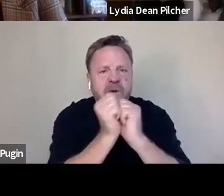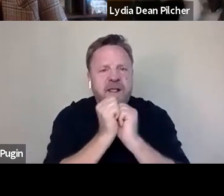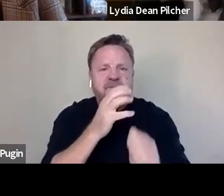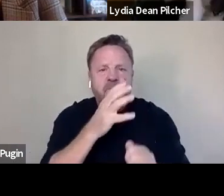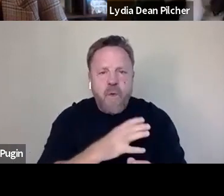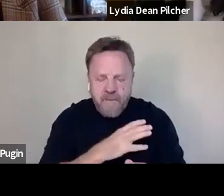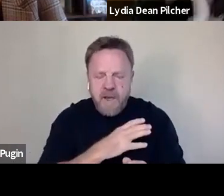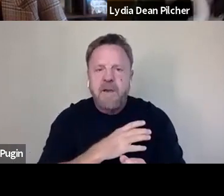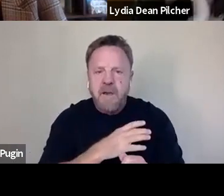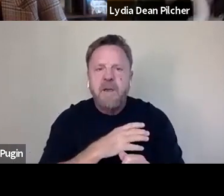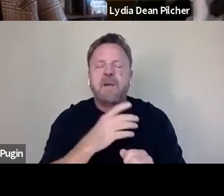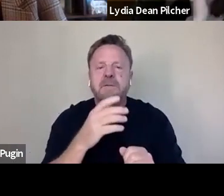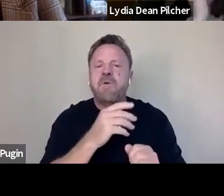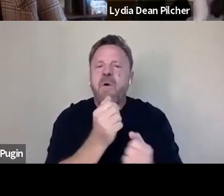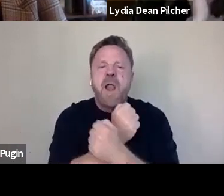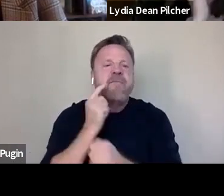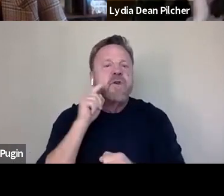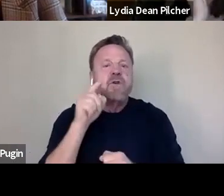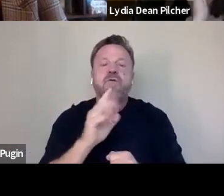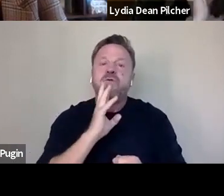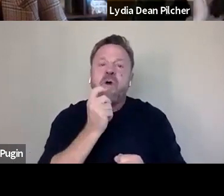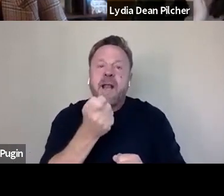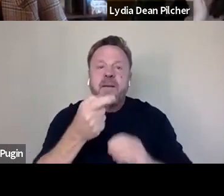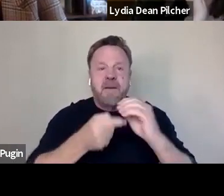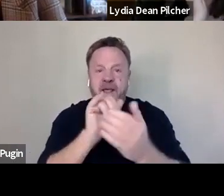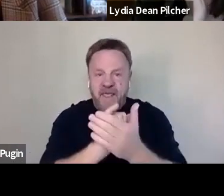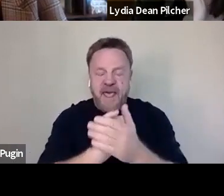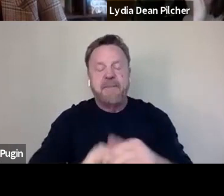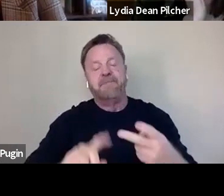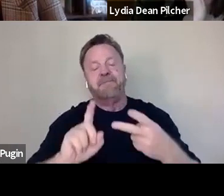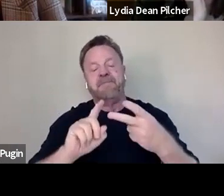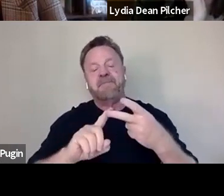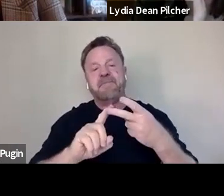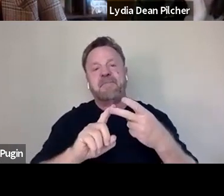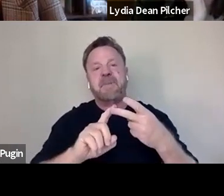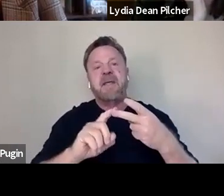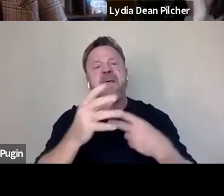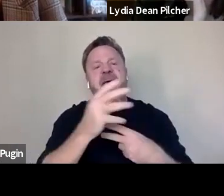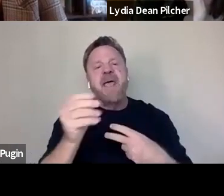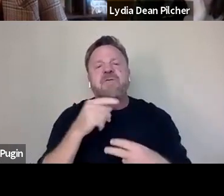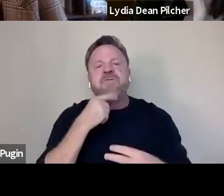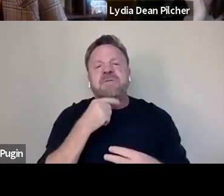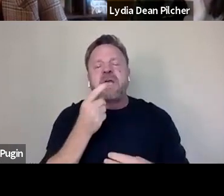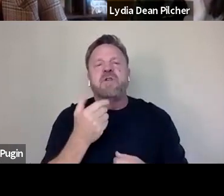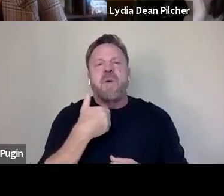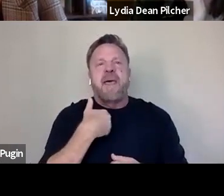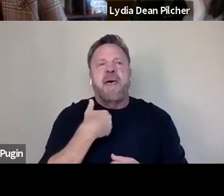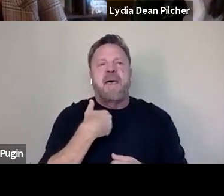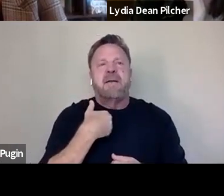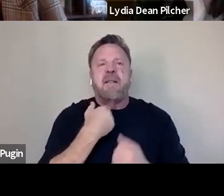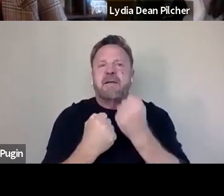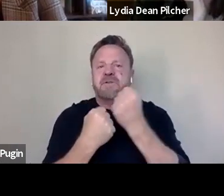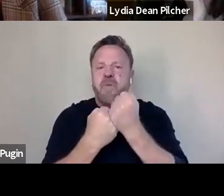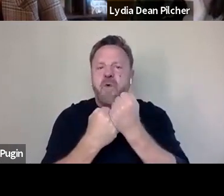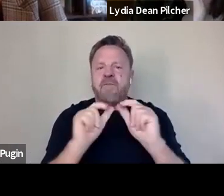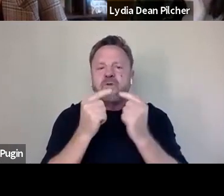working together. So I'd love for you to talk a little bit about that. And then also, you said you had the supportive groups